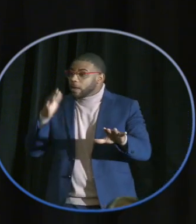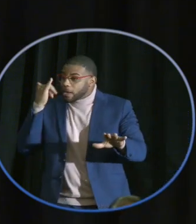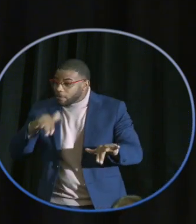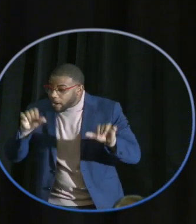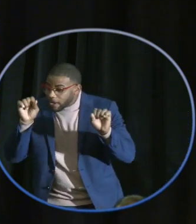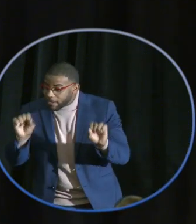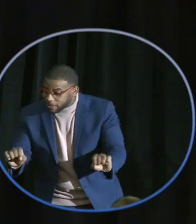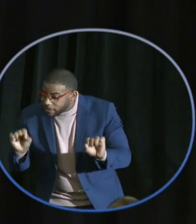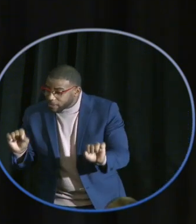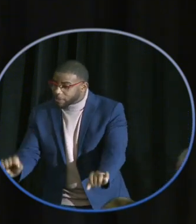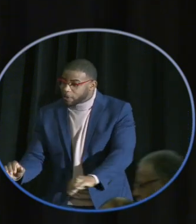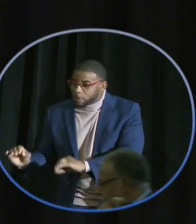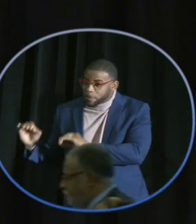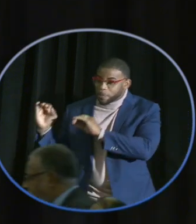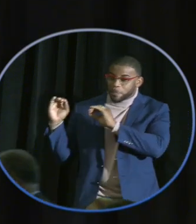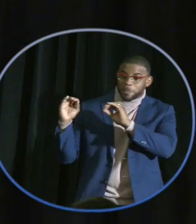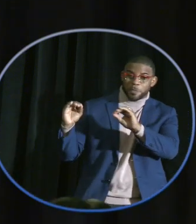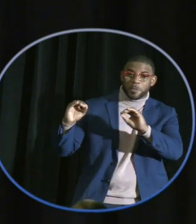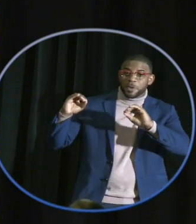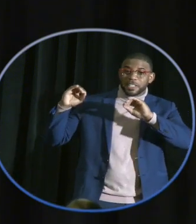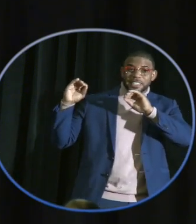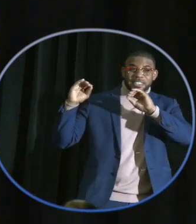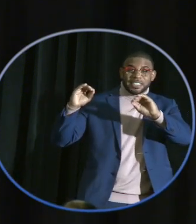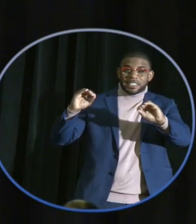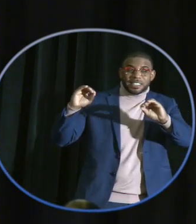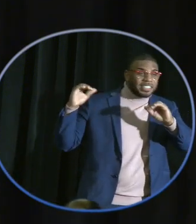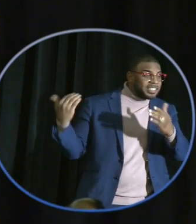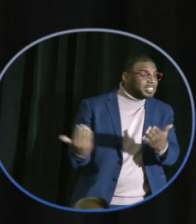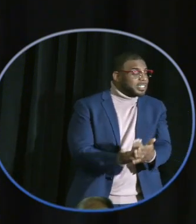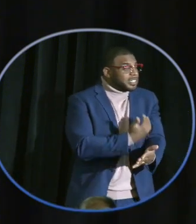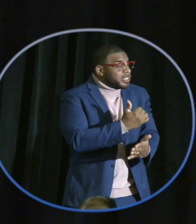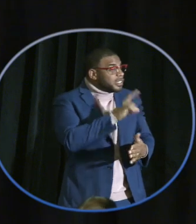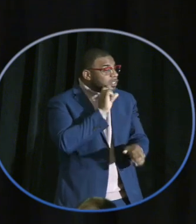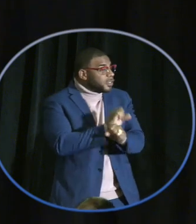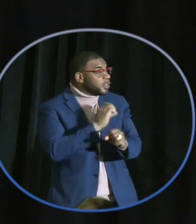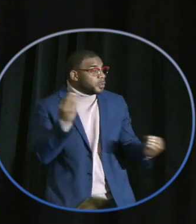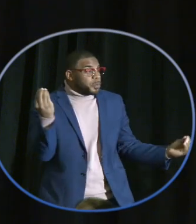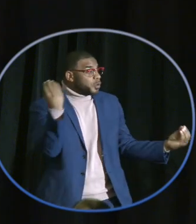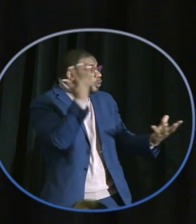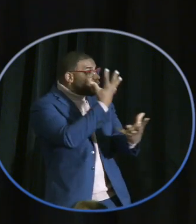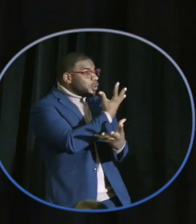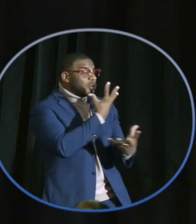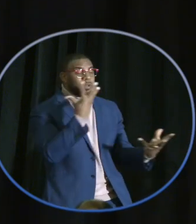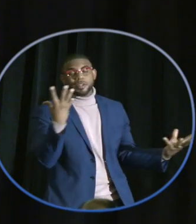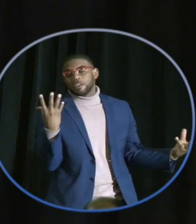if I can bring back beauty to